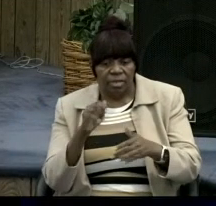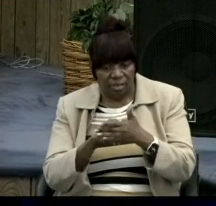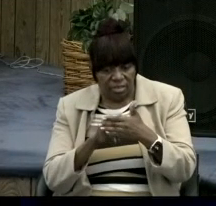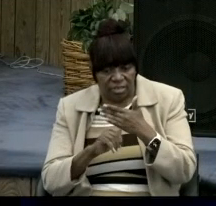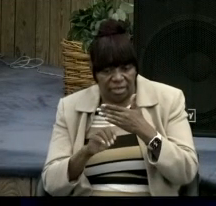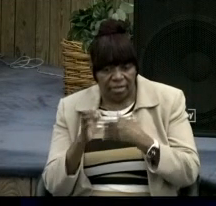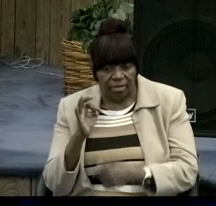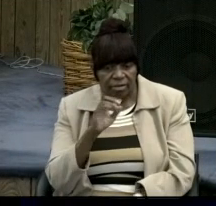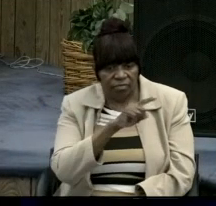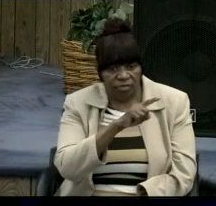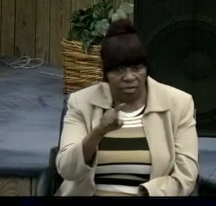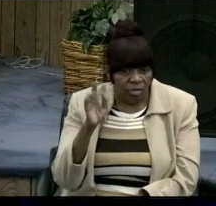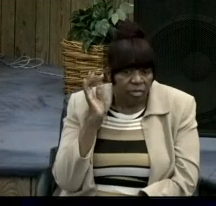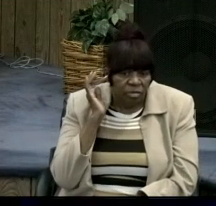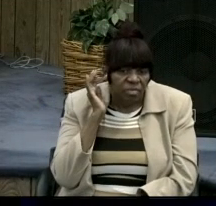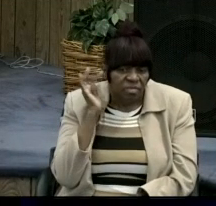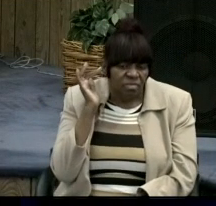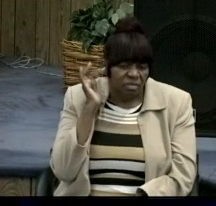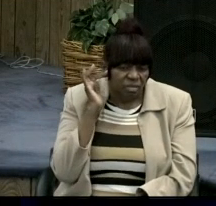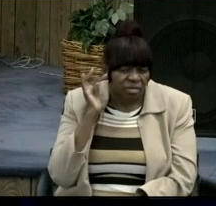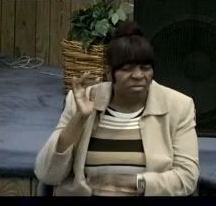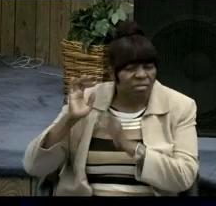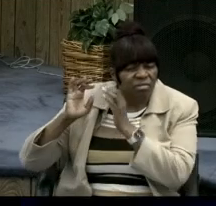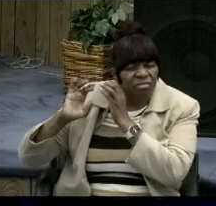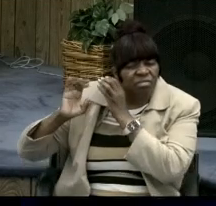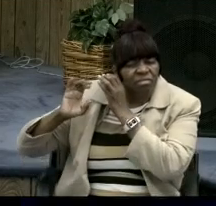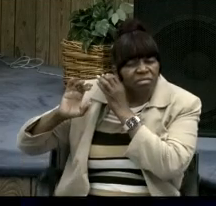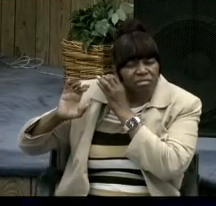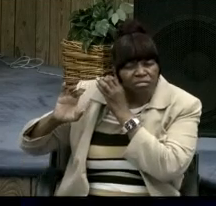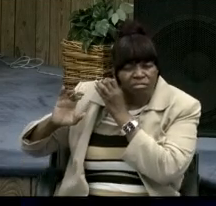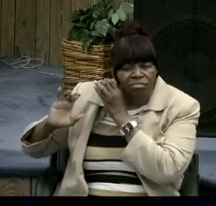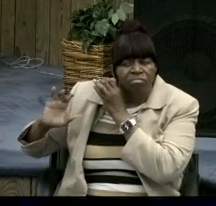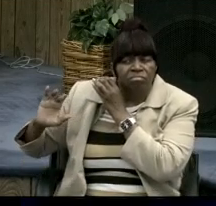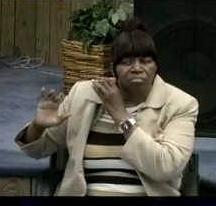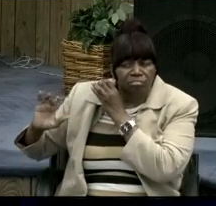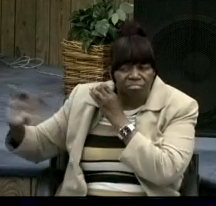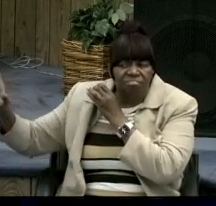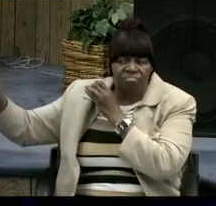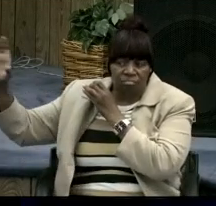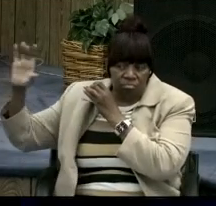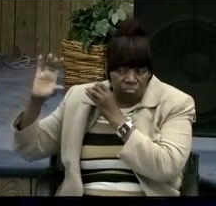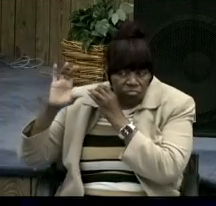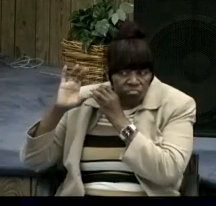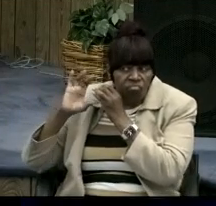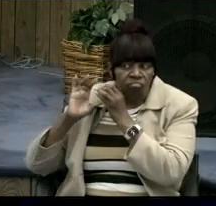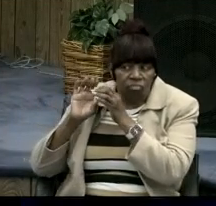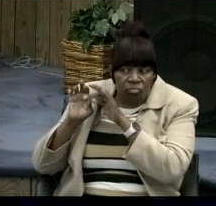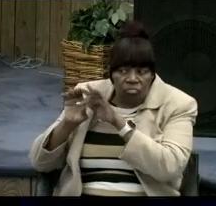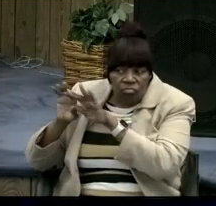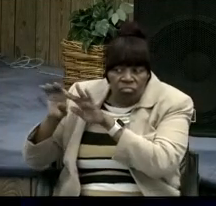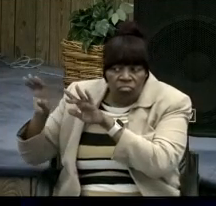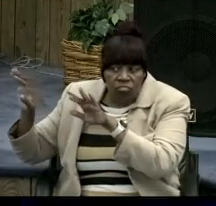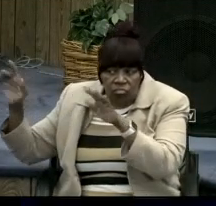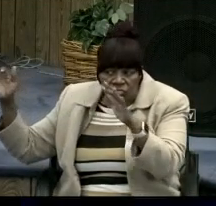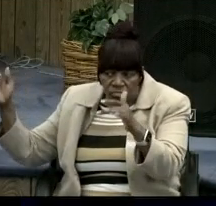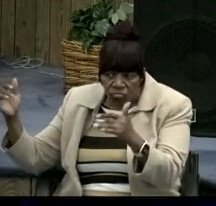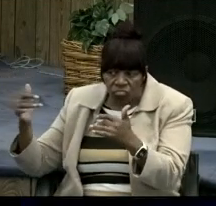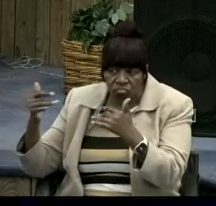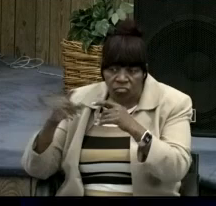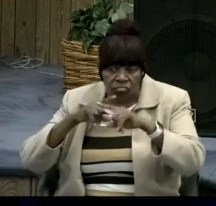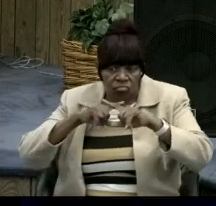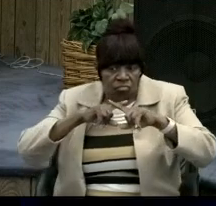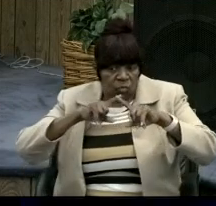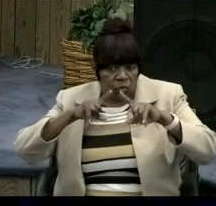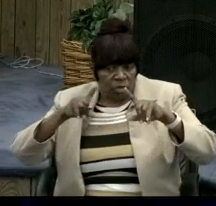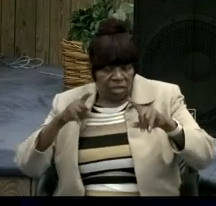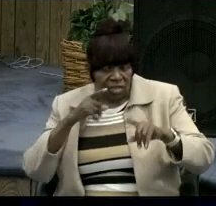you. That vibration, that shaking in the atmosphere operates on different frequencies.